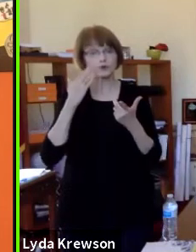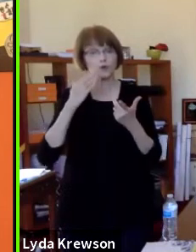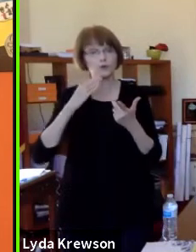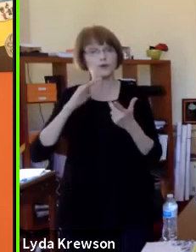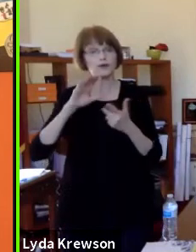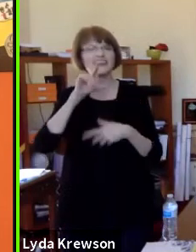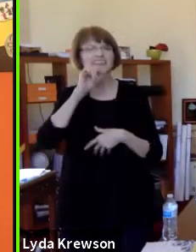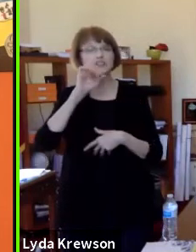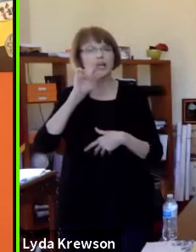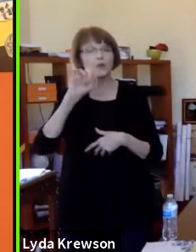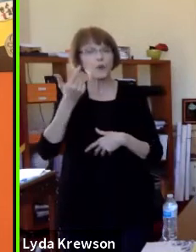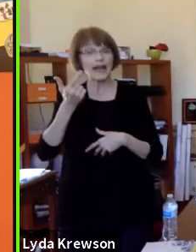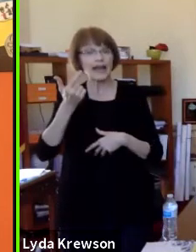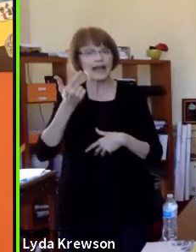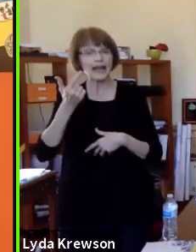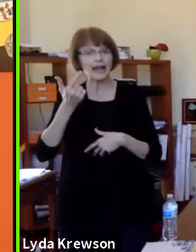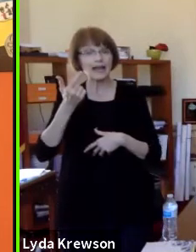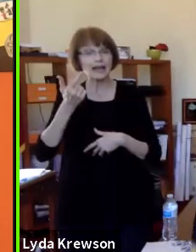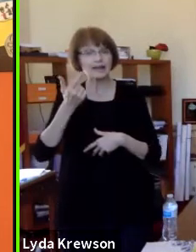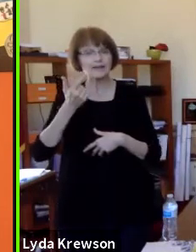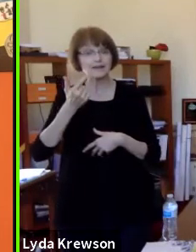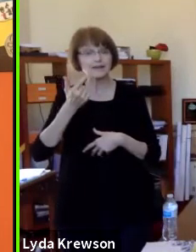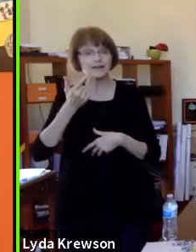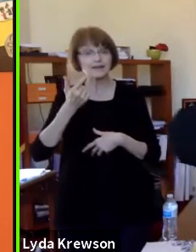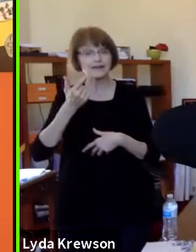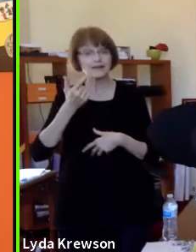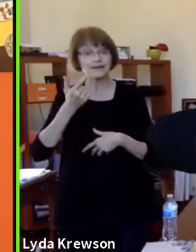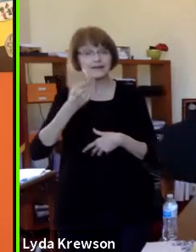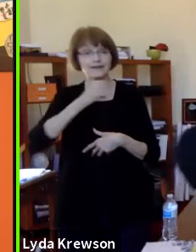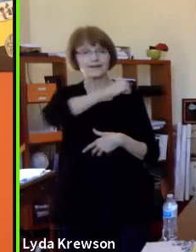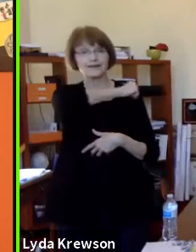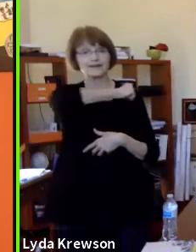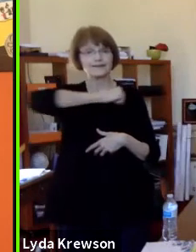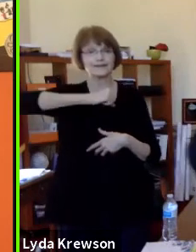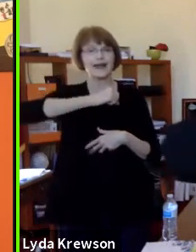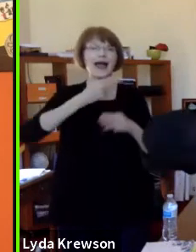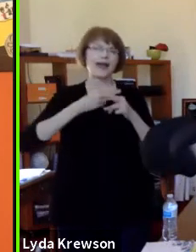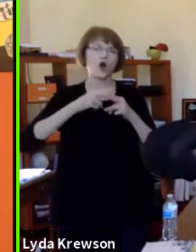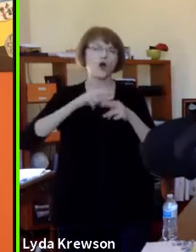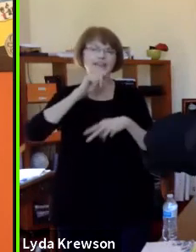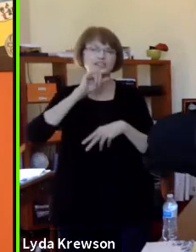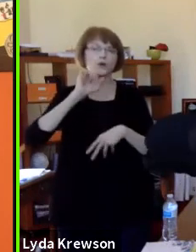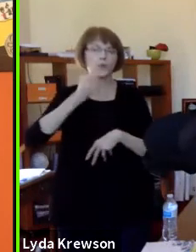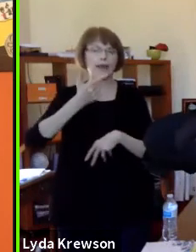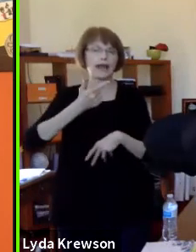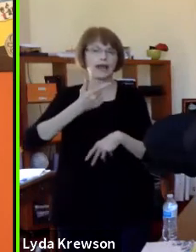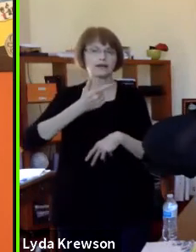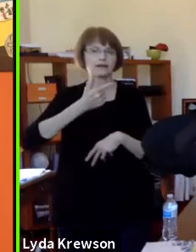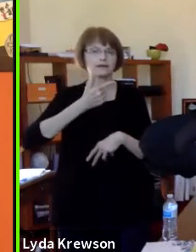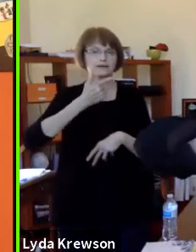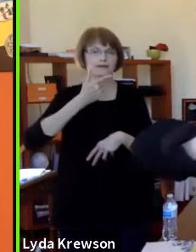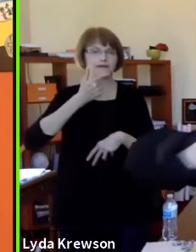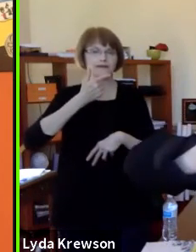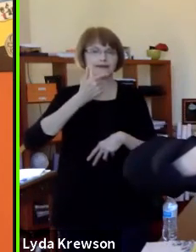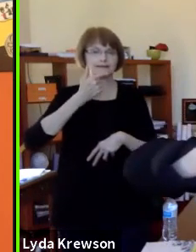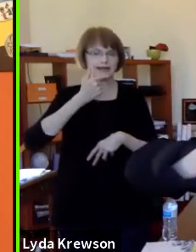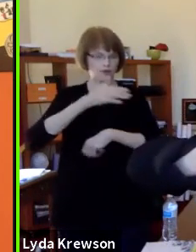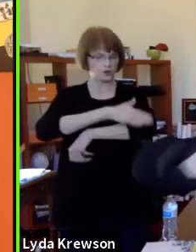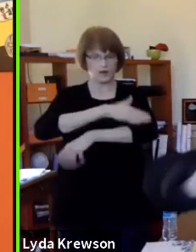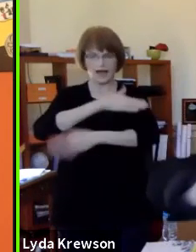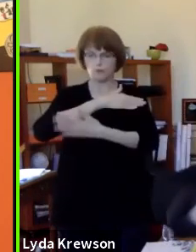wing? I don't know if you know. It's like this. I call it a chicken wing. You bump elbows